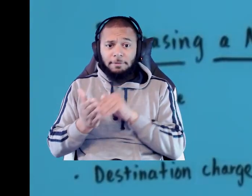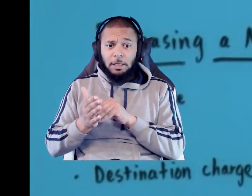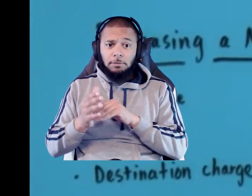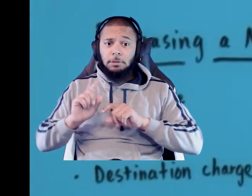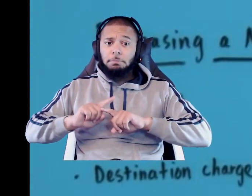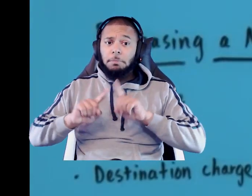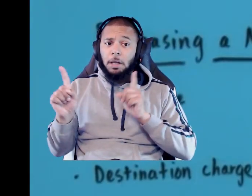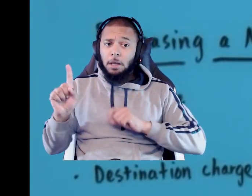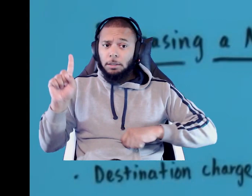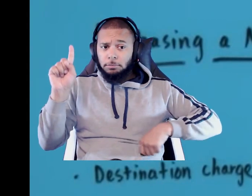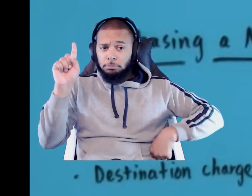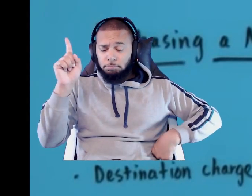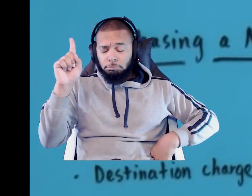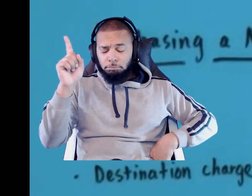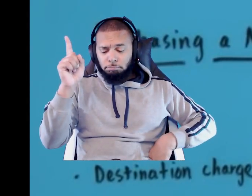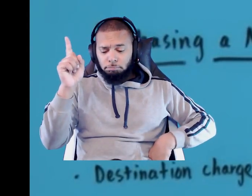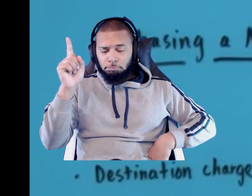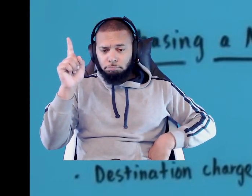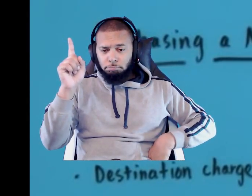but